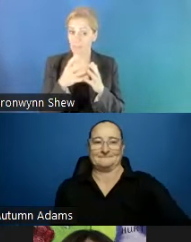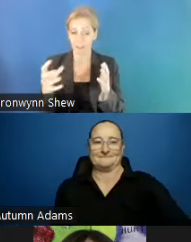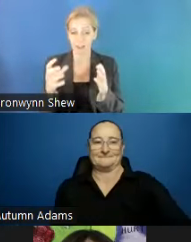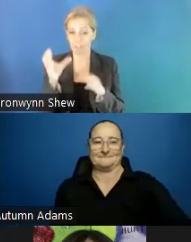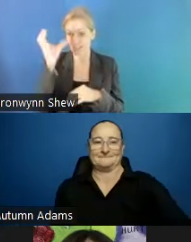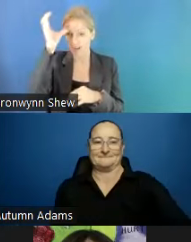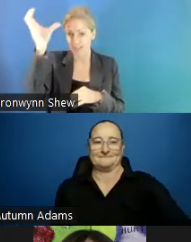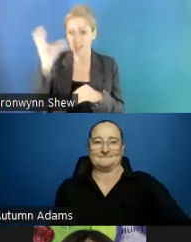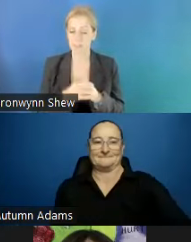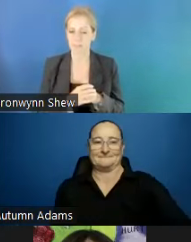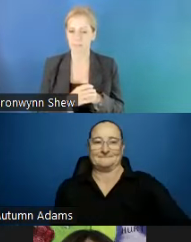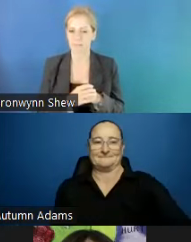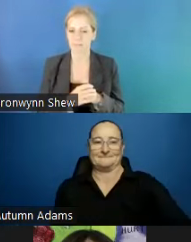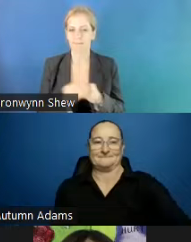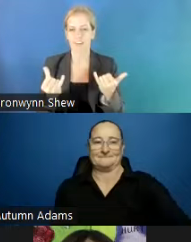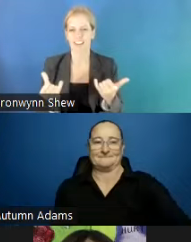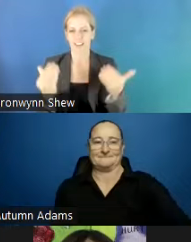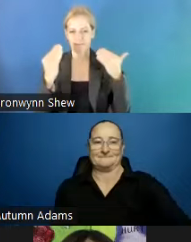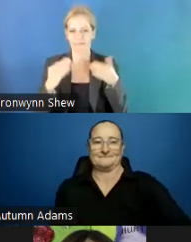Okay, go ahead and show the next slide, please.